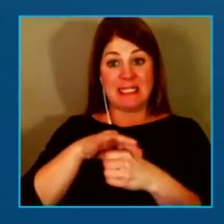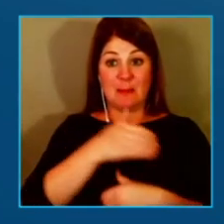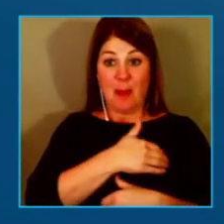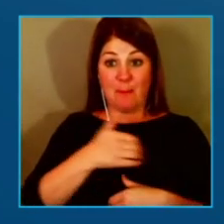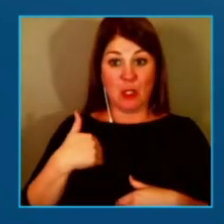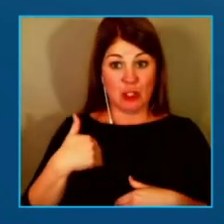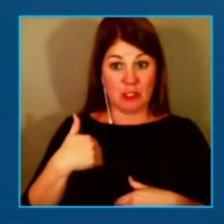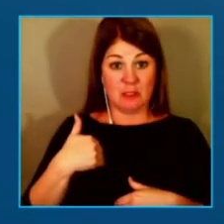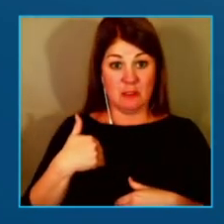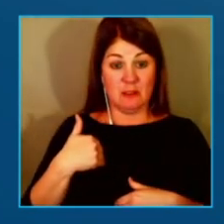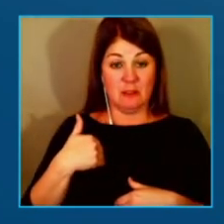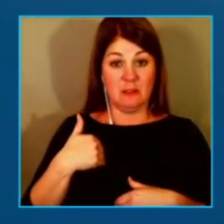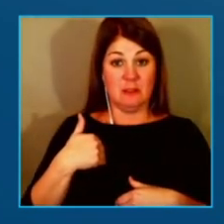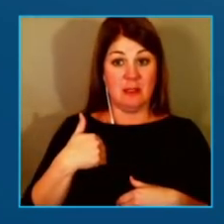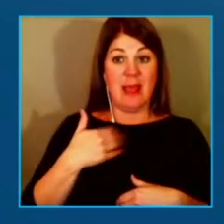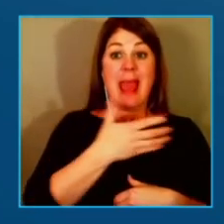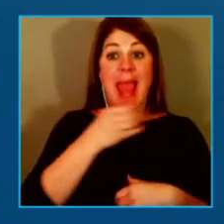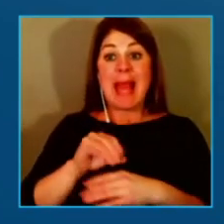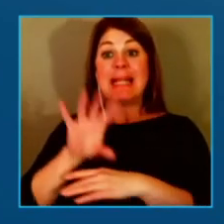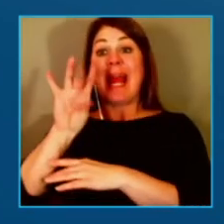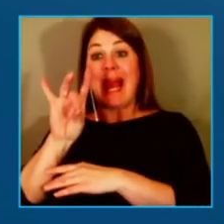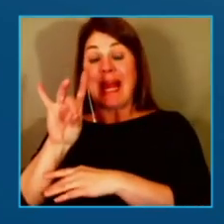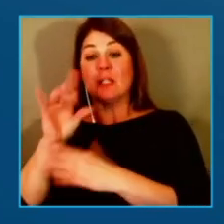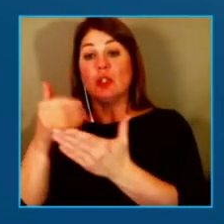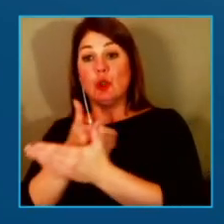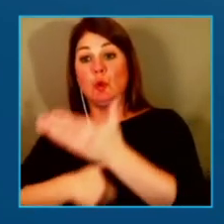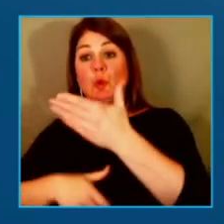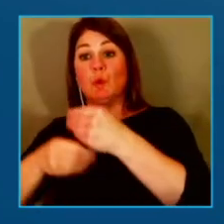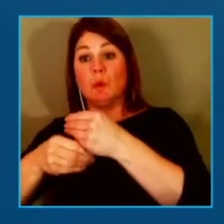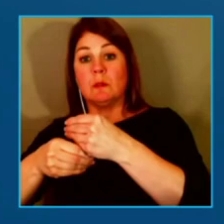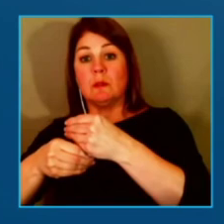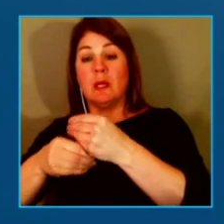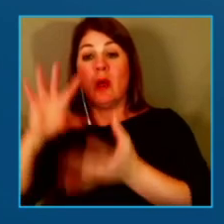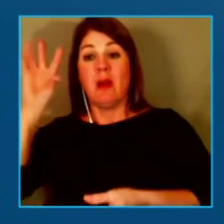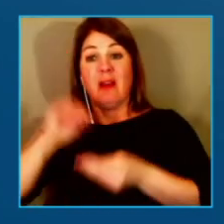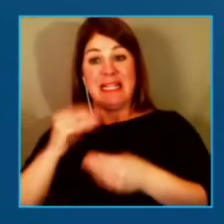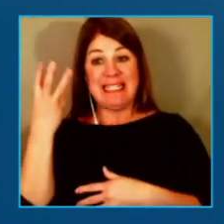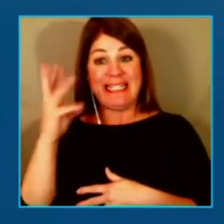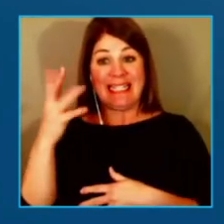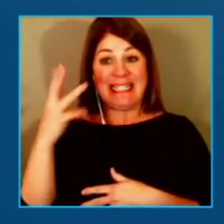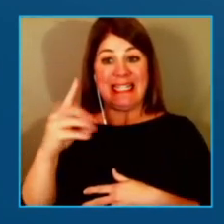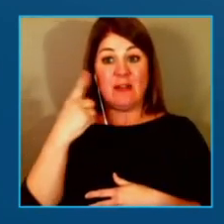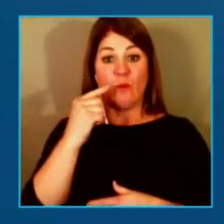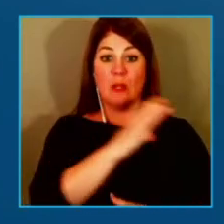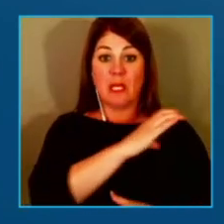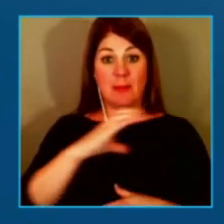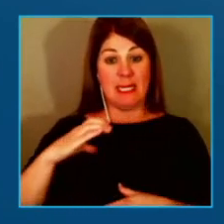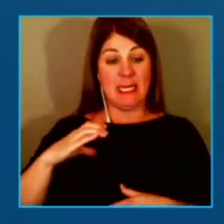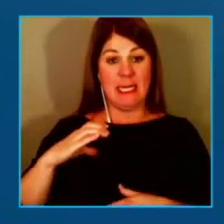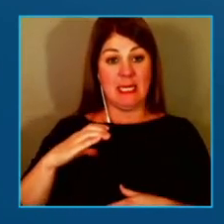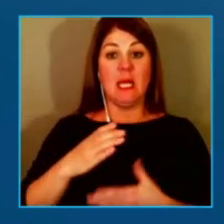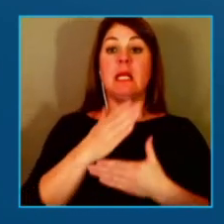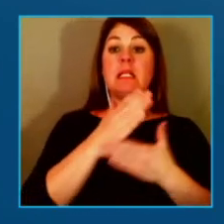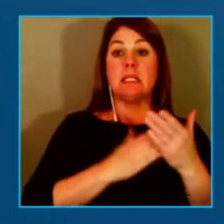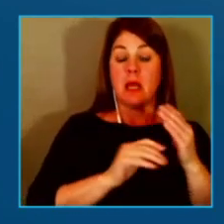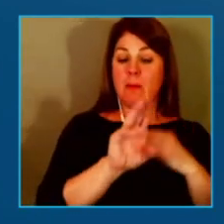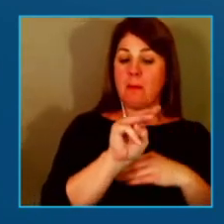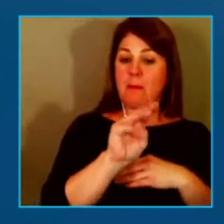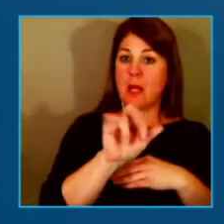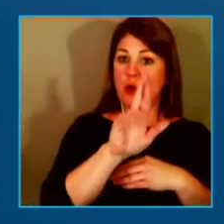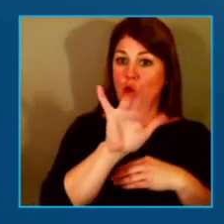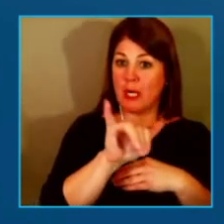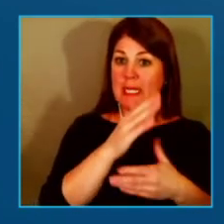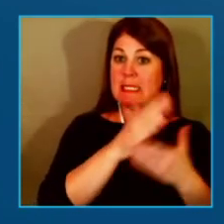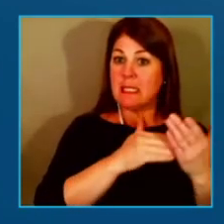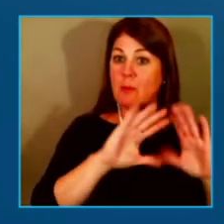in addition to the 8 we're adding, for a total of 16 on that committee. So, you know, there were some minorities, some groups that have already